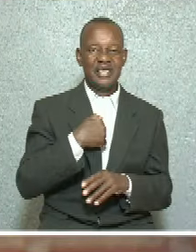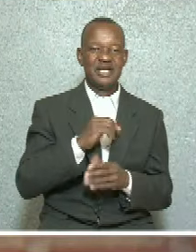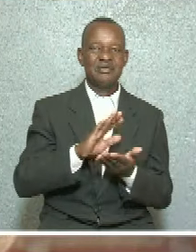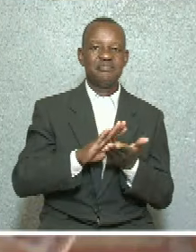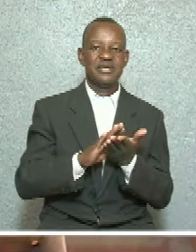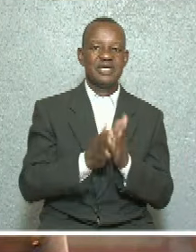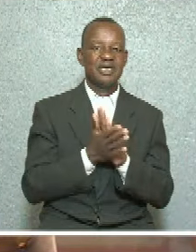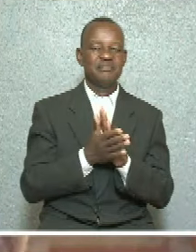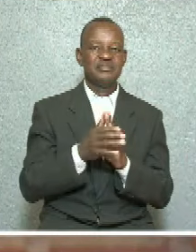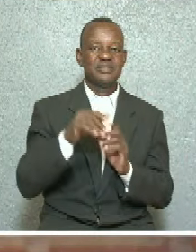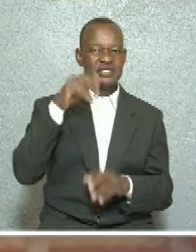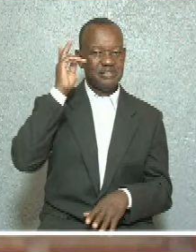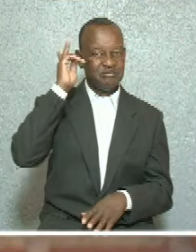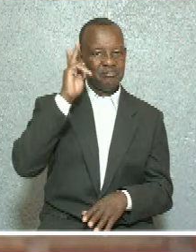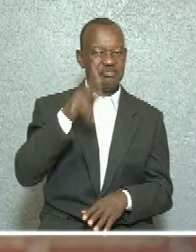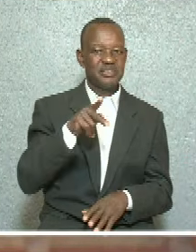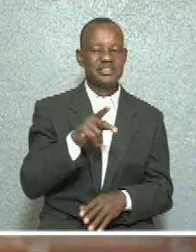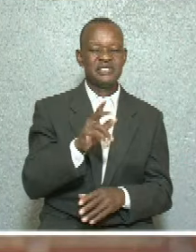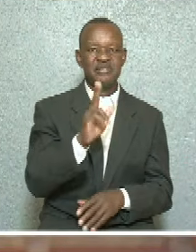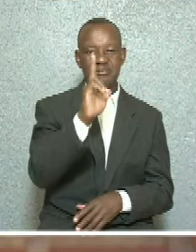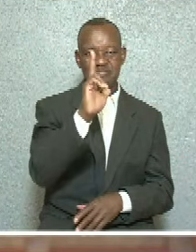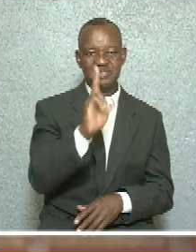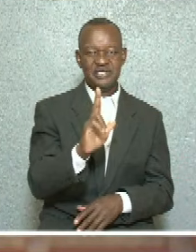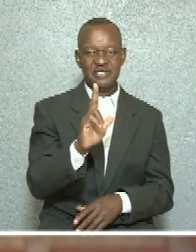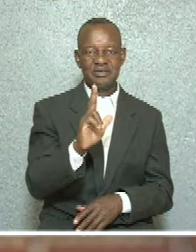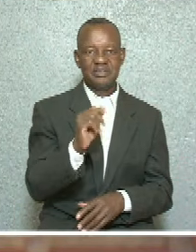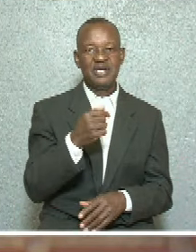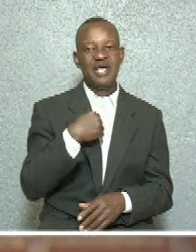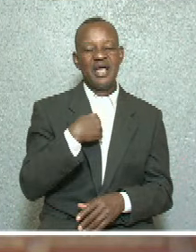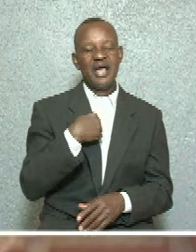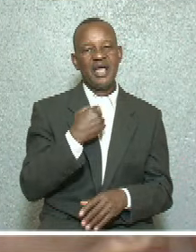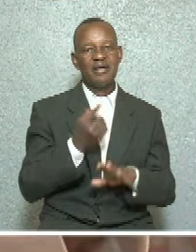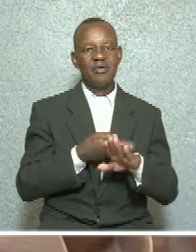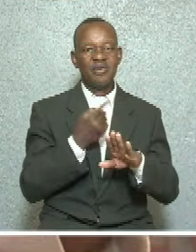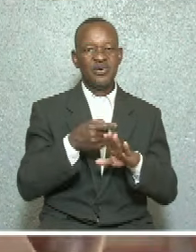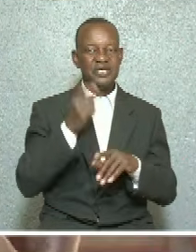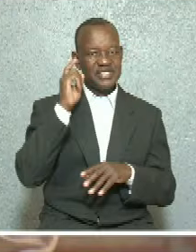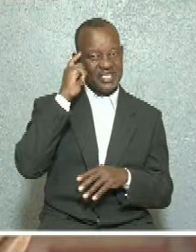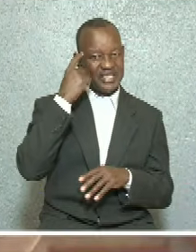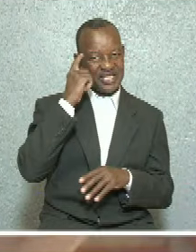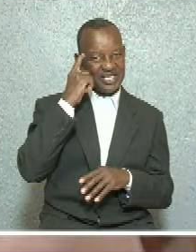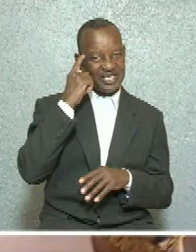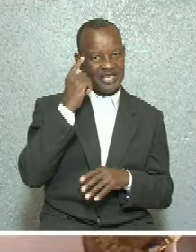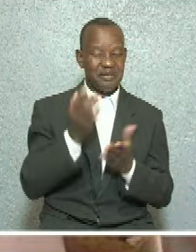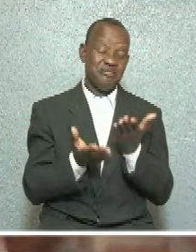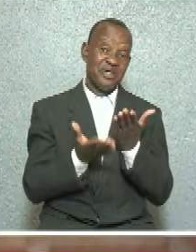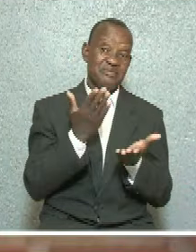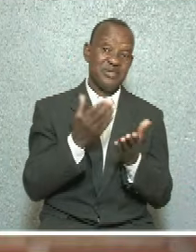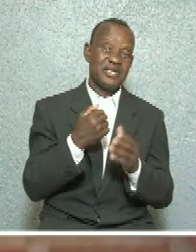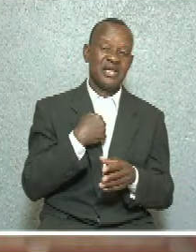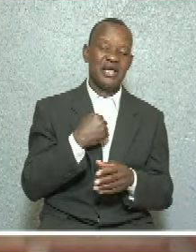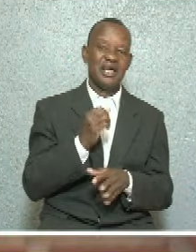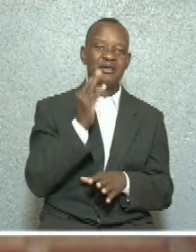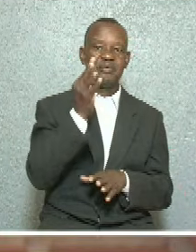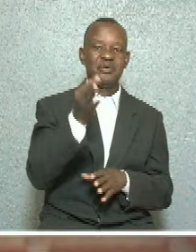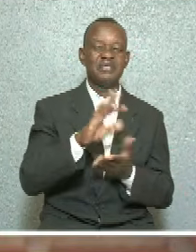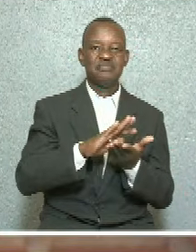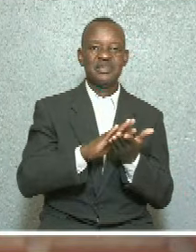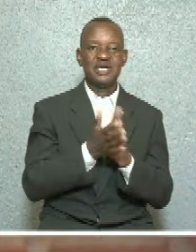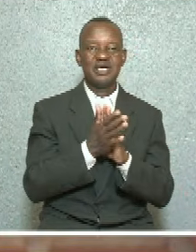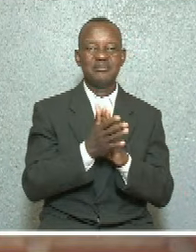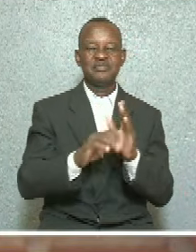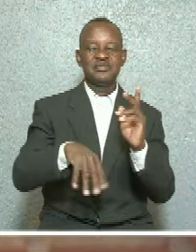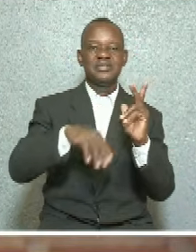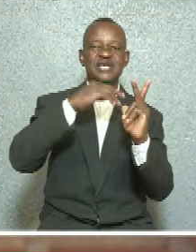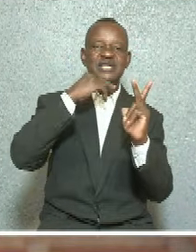translate into law, and I would use those lessons for my law career because I am a lawyer. But as